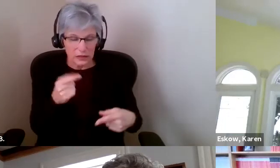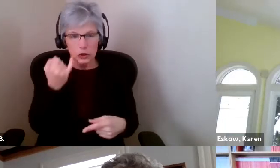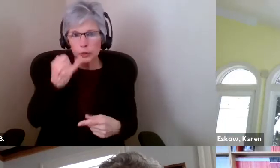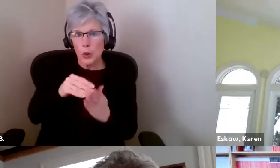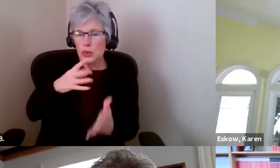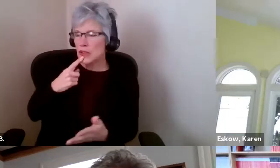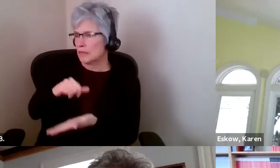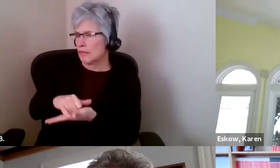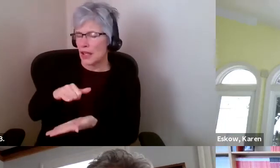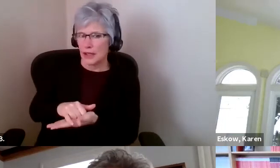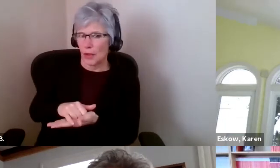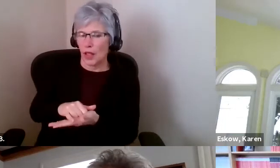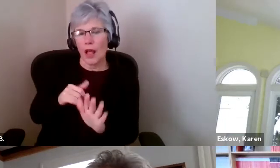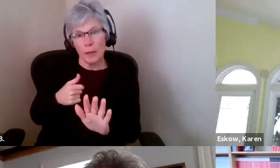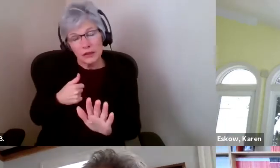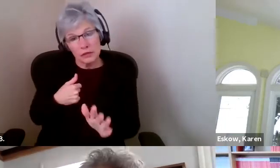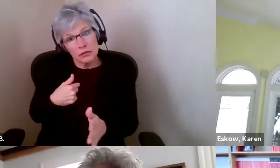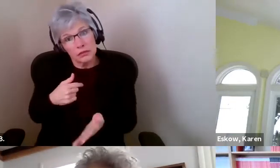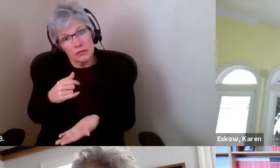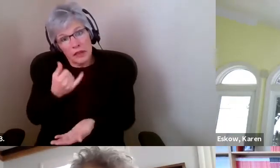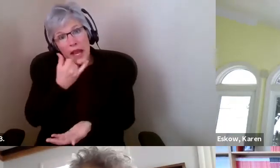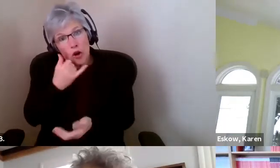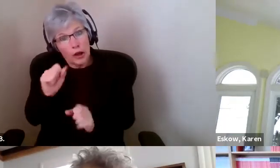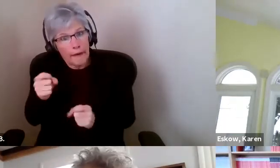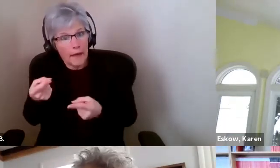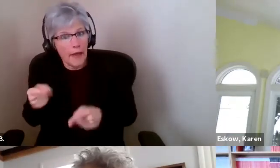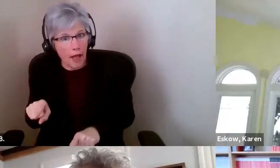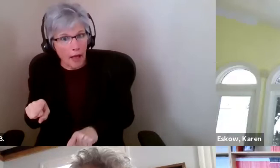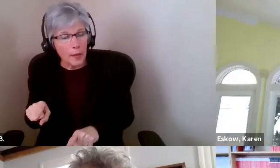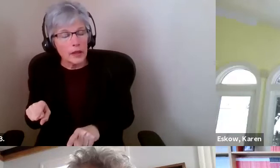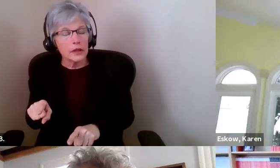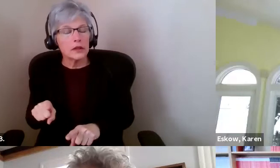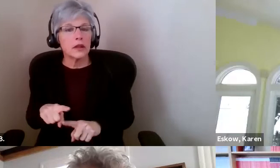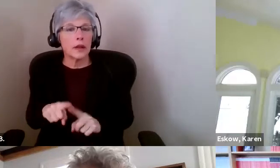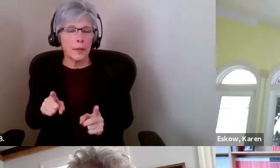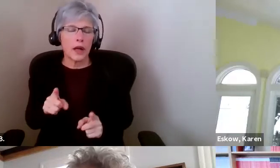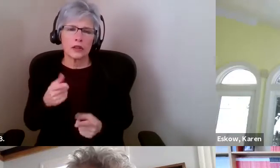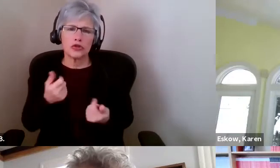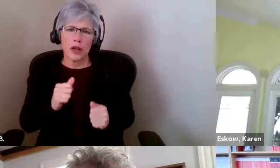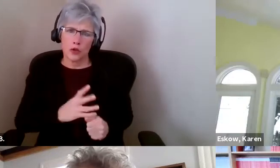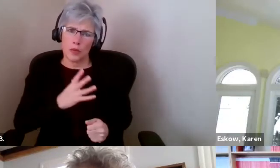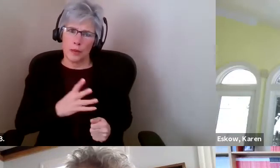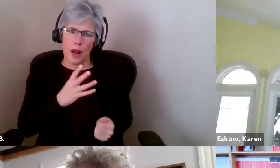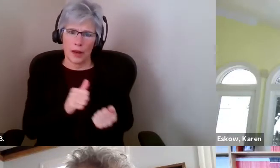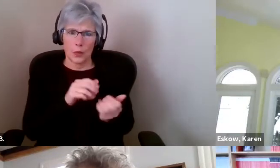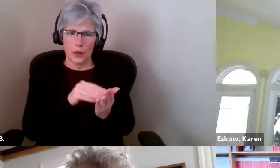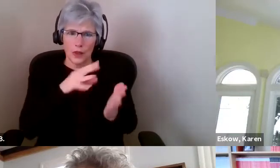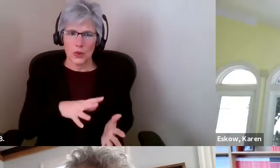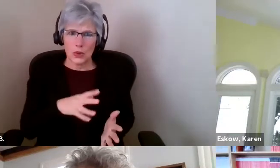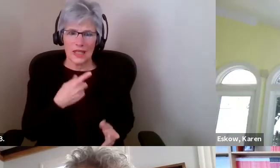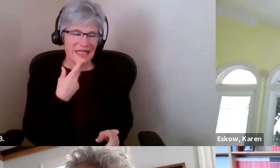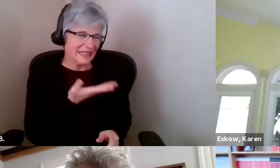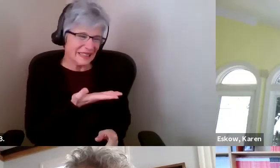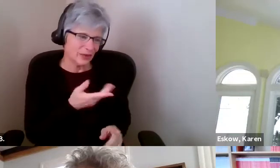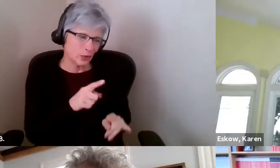I'm not gonna rule out an error, right? That could possibly happen. But, you know, be polite to them and just say, I can't have you in the